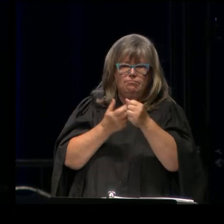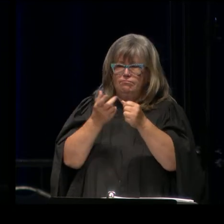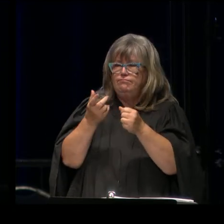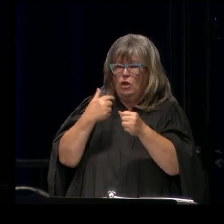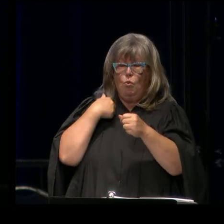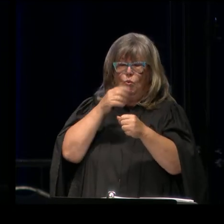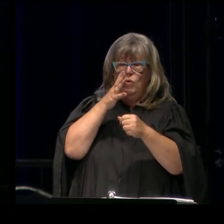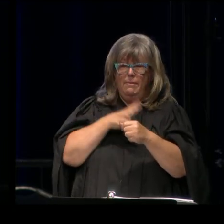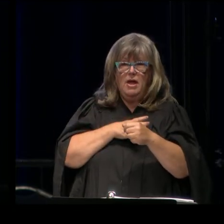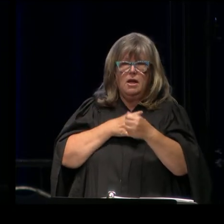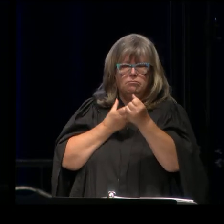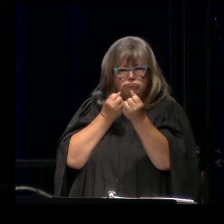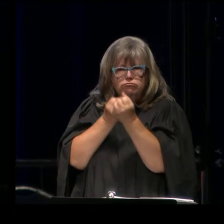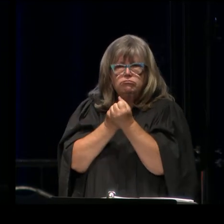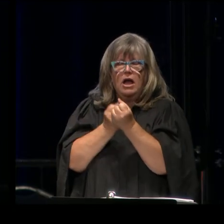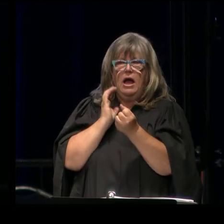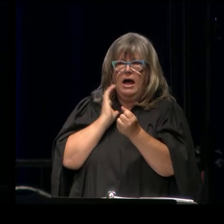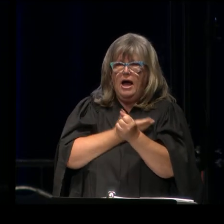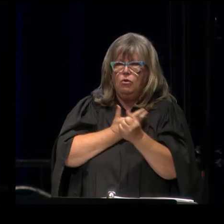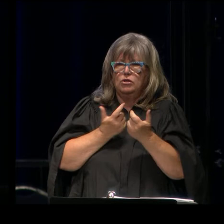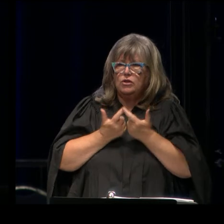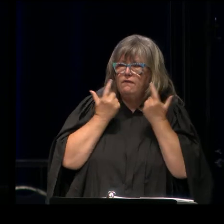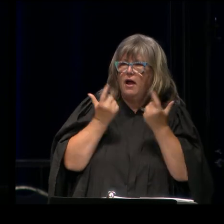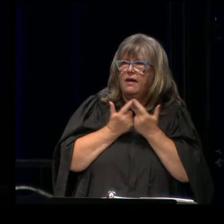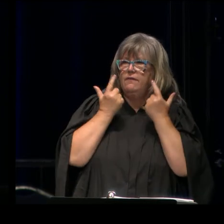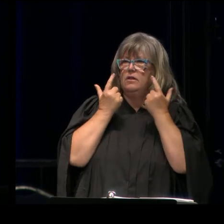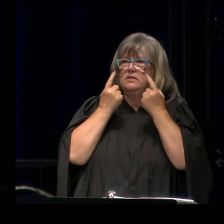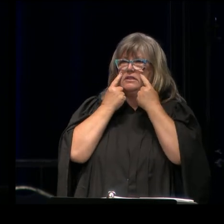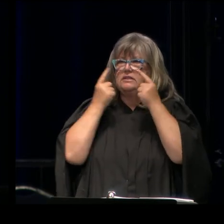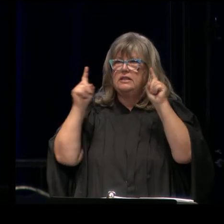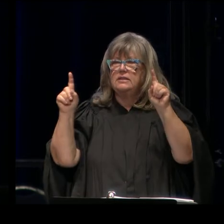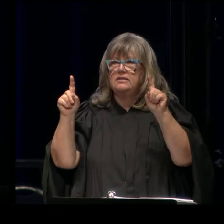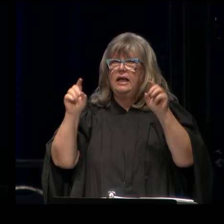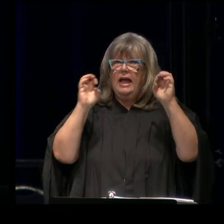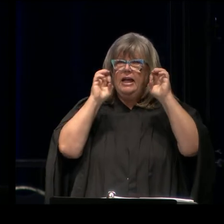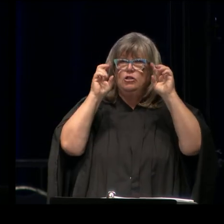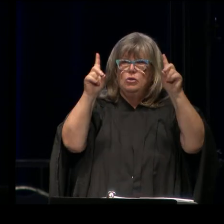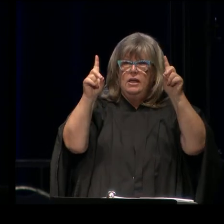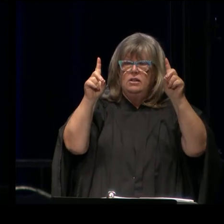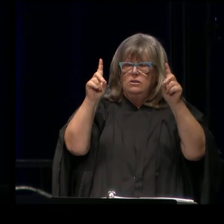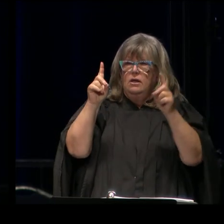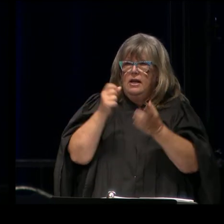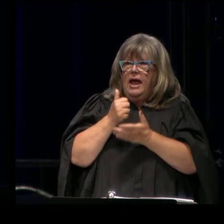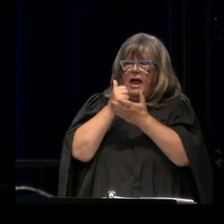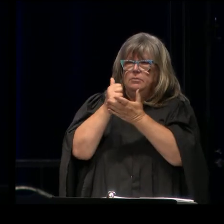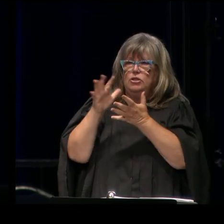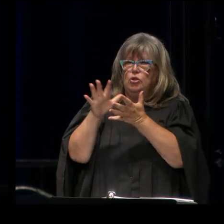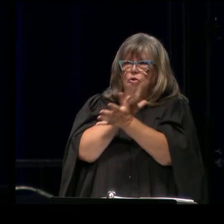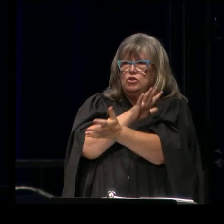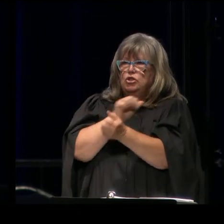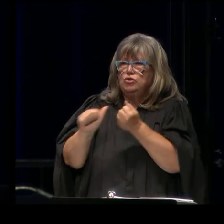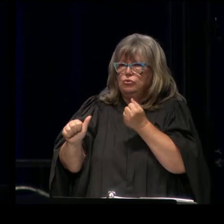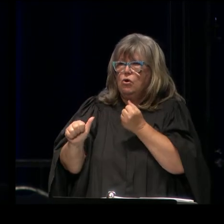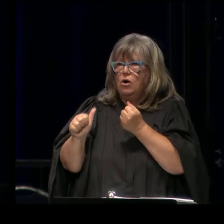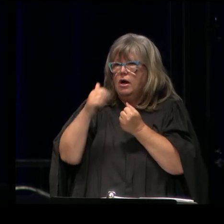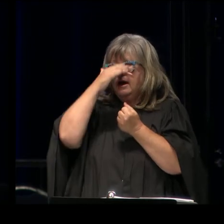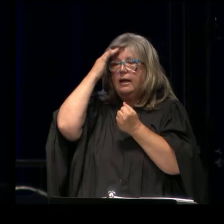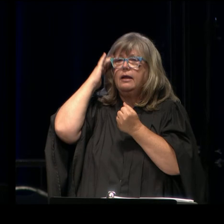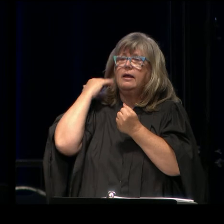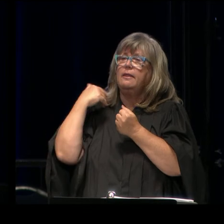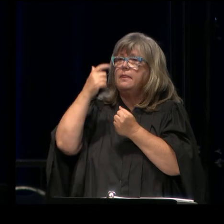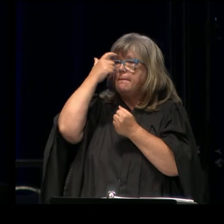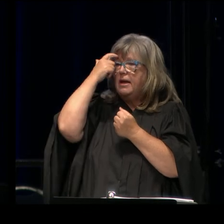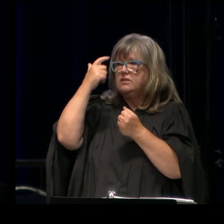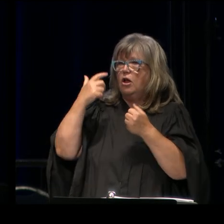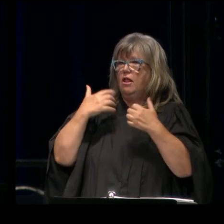and success. Education, which helps to smash and destroy the mental and physical barriers